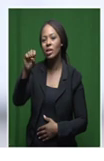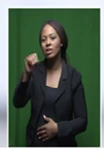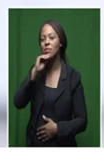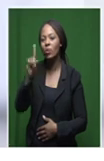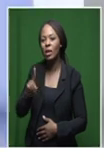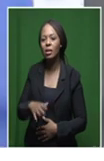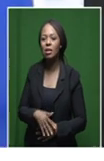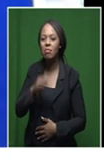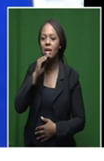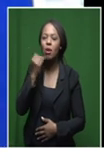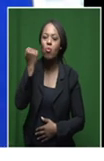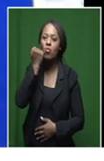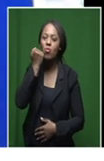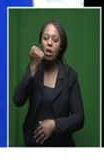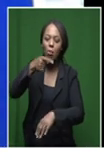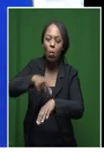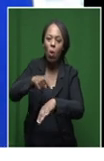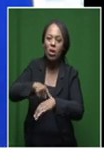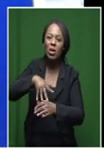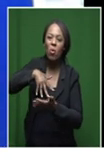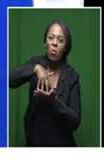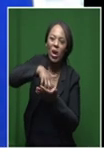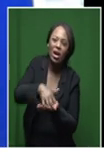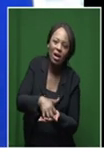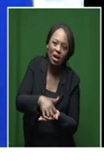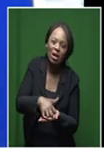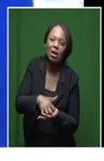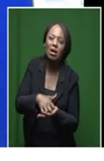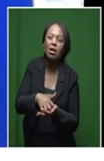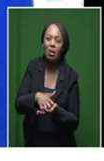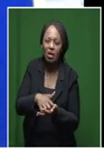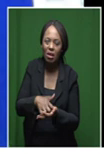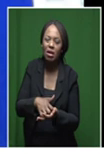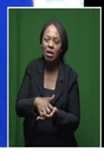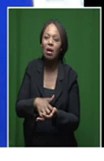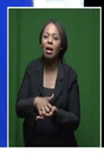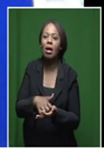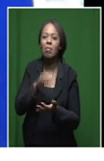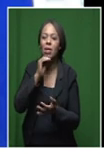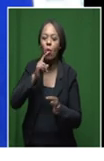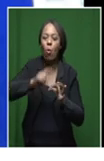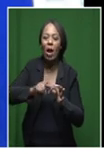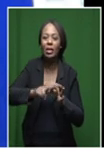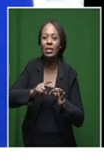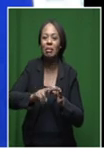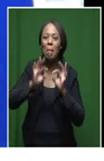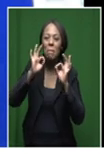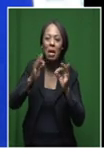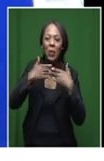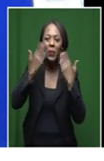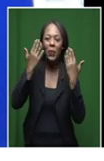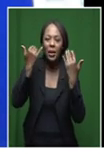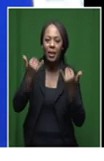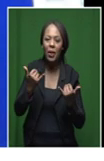you get a lower bone mass and lower bone quality, and this leads to weakened bones and a propensity to